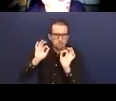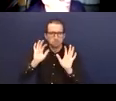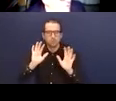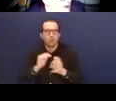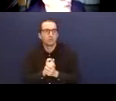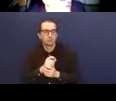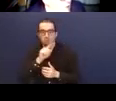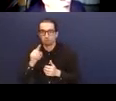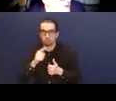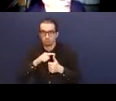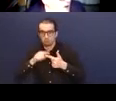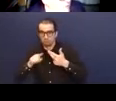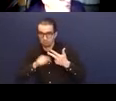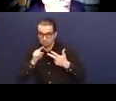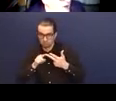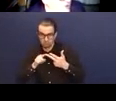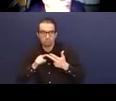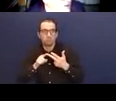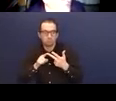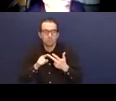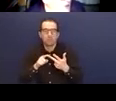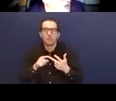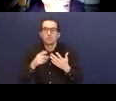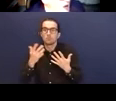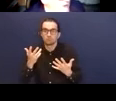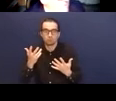countries, all mainly small island, apart from Australia and New Zealand.